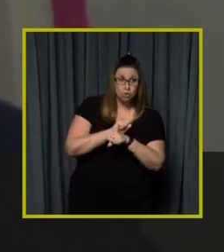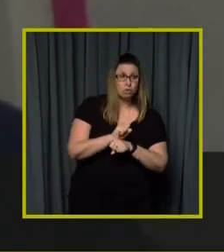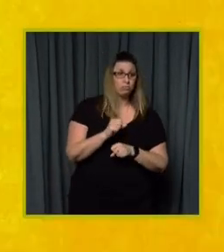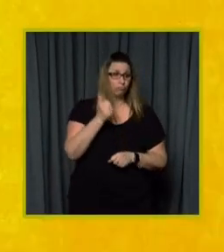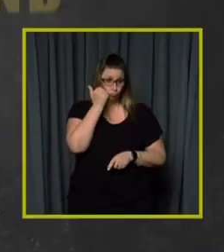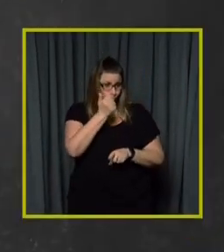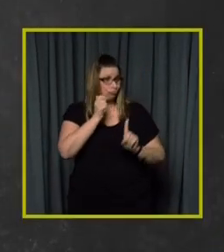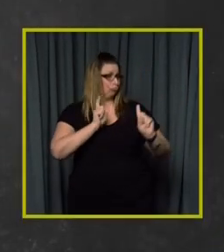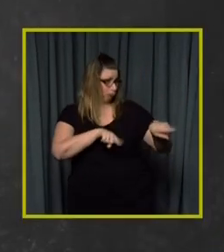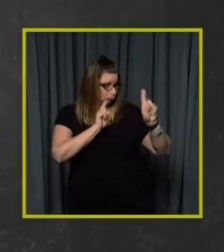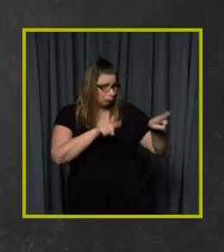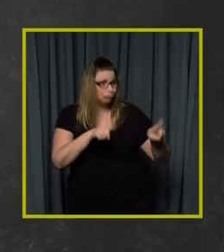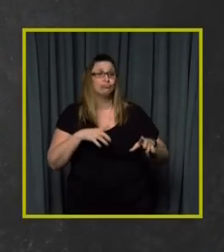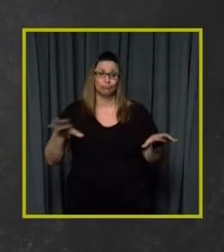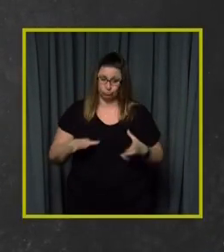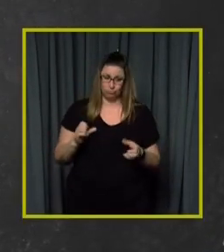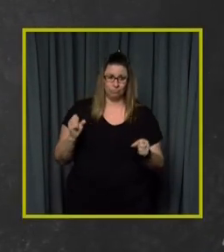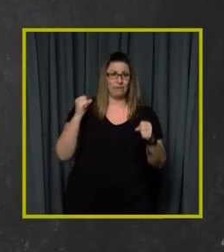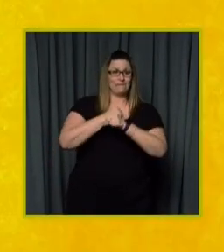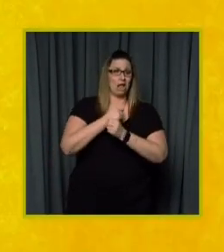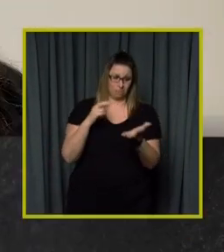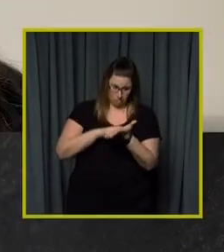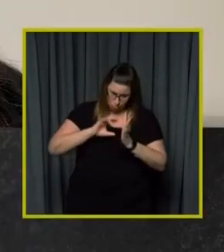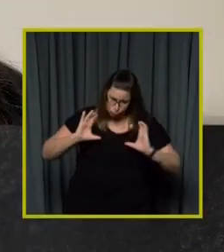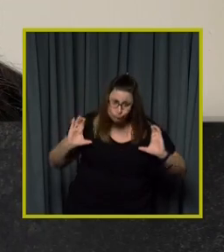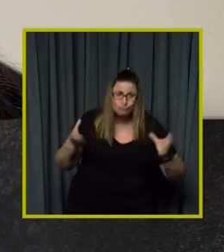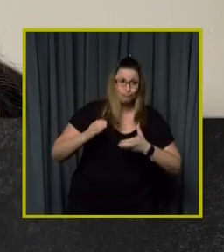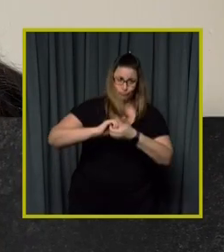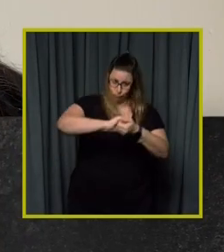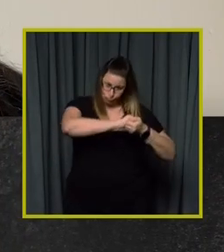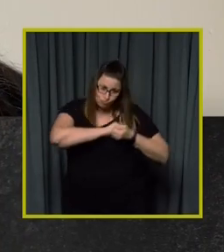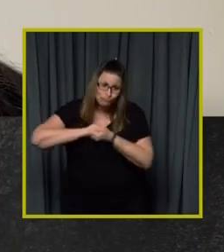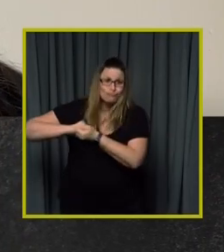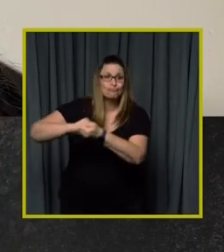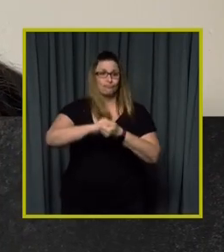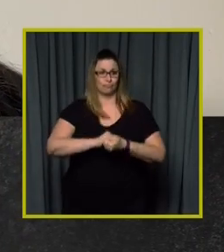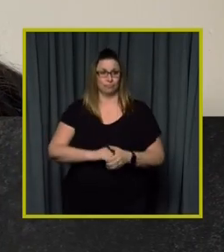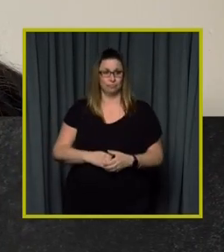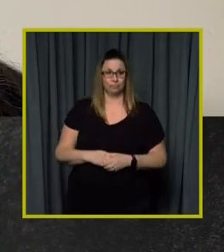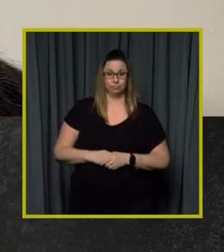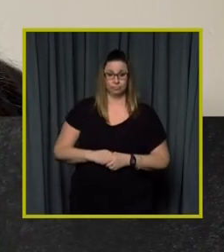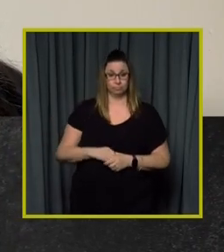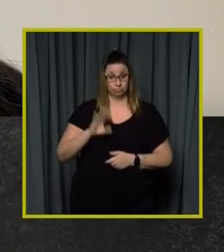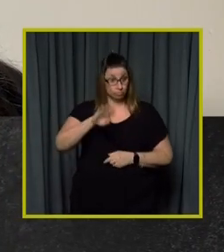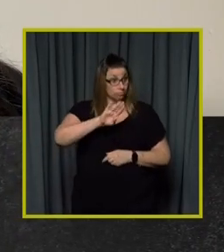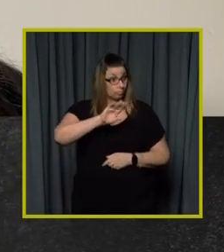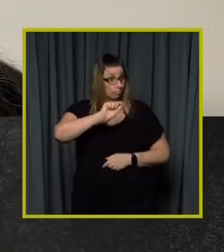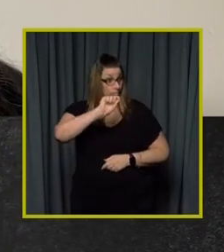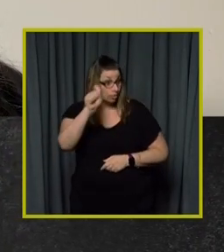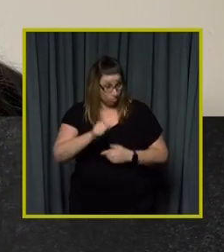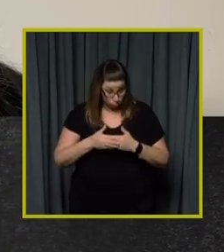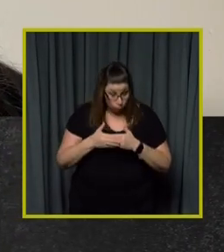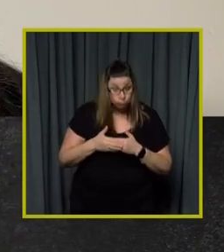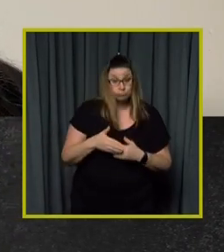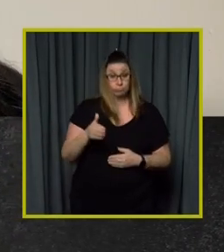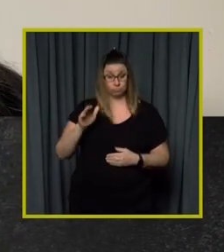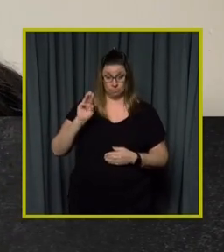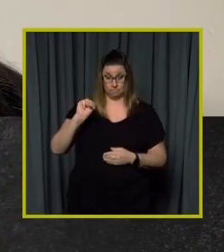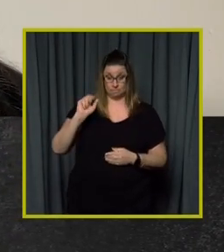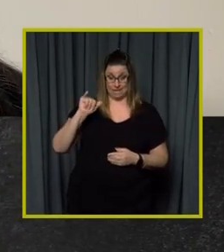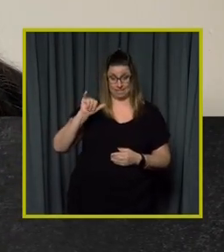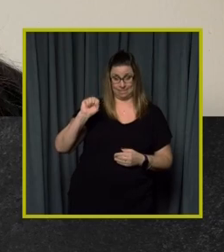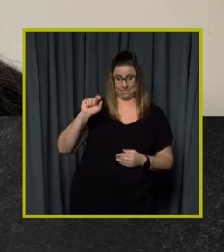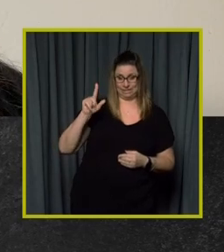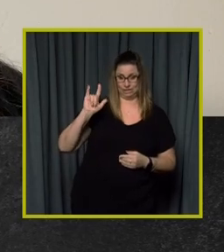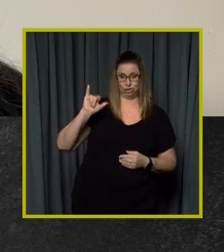come together. This is why we demand an historical investment in resources to end the pandemic of